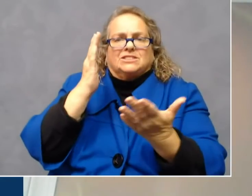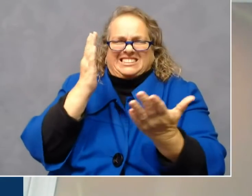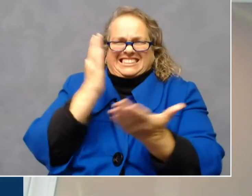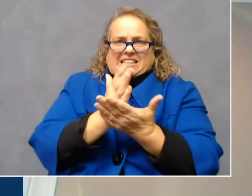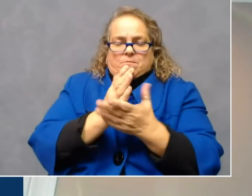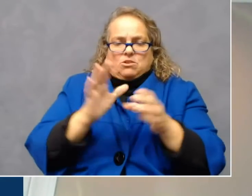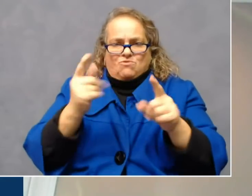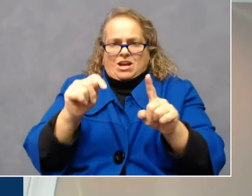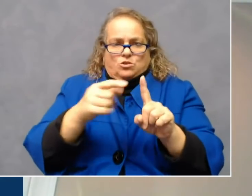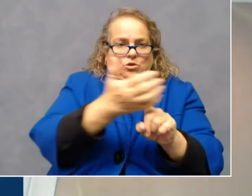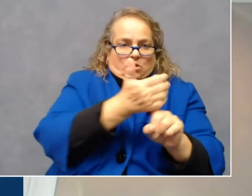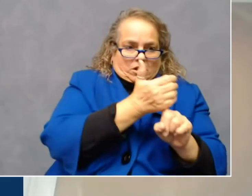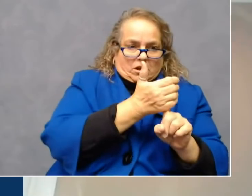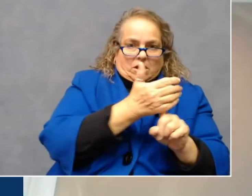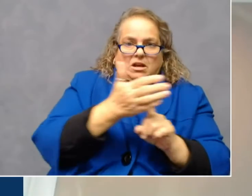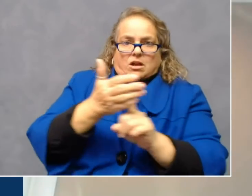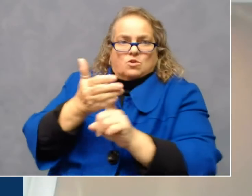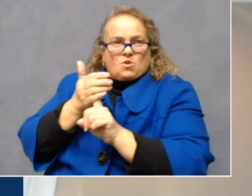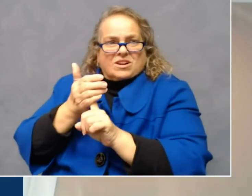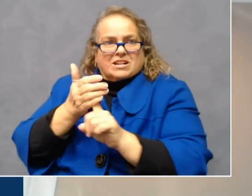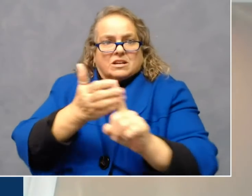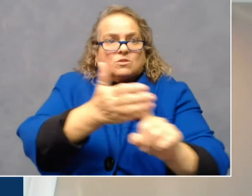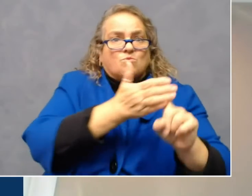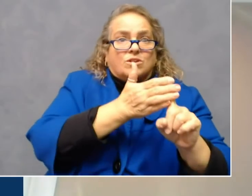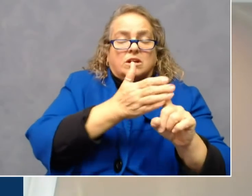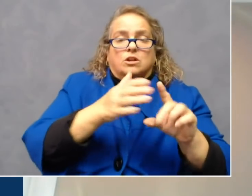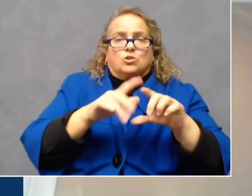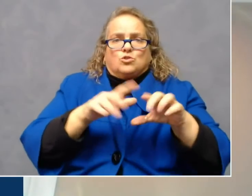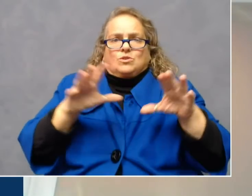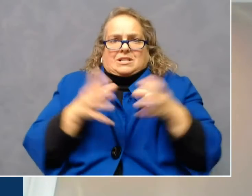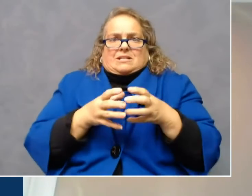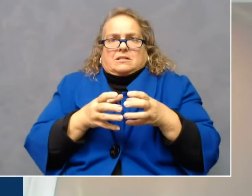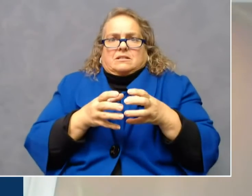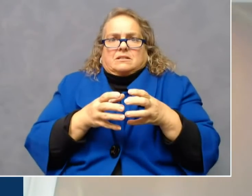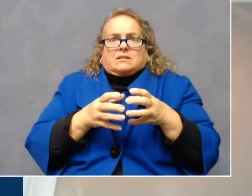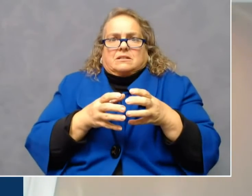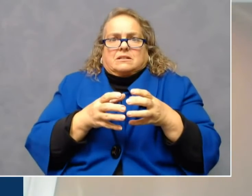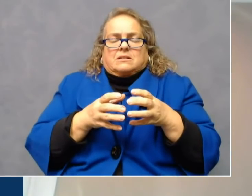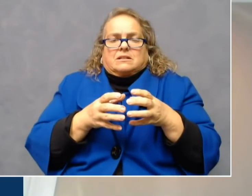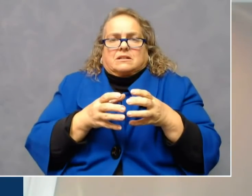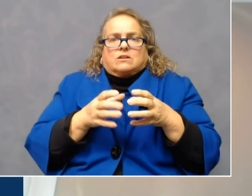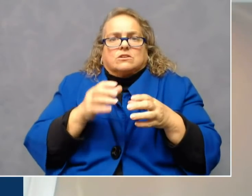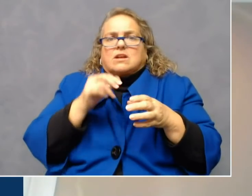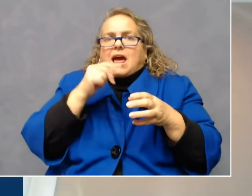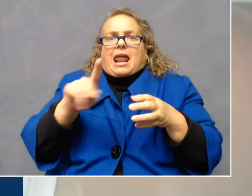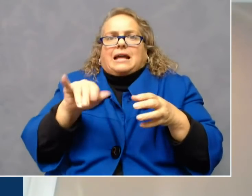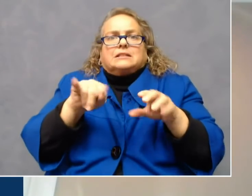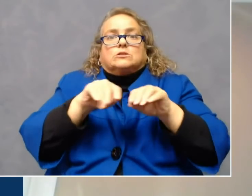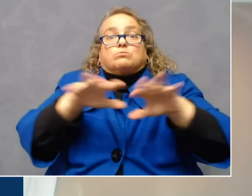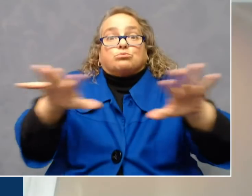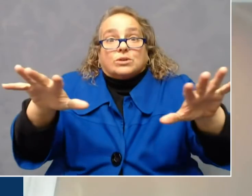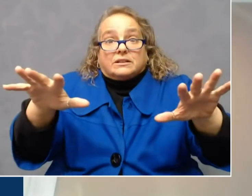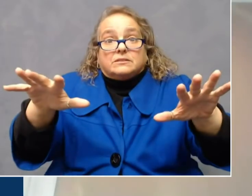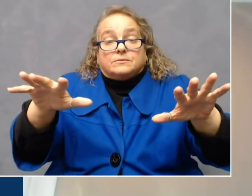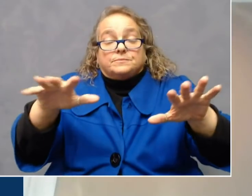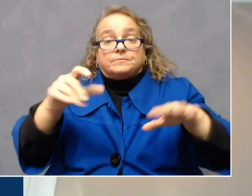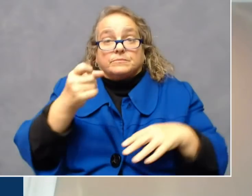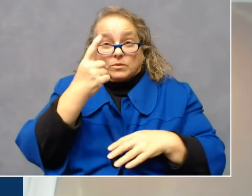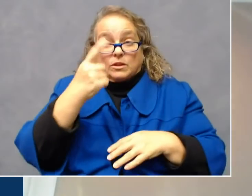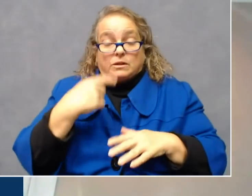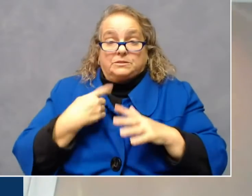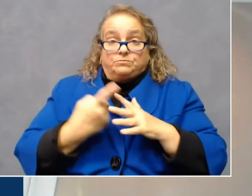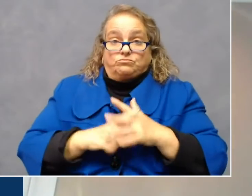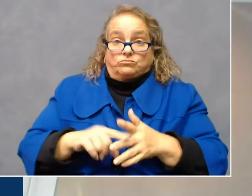an important word here. When we started out on this back in March and April, our focus was